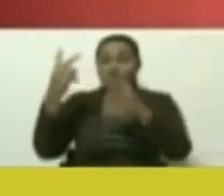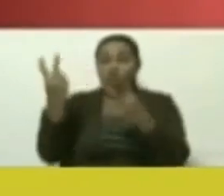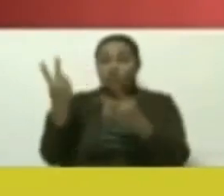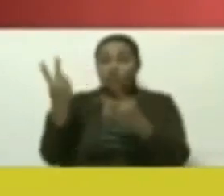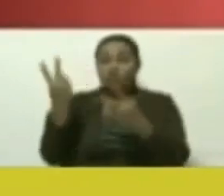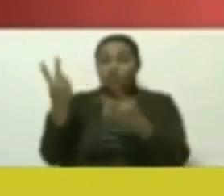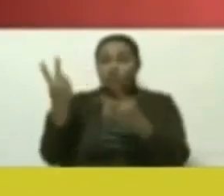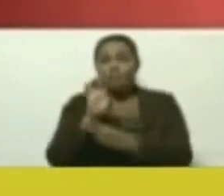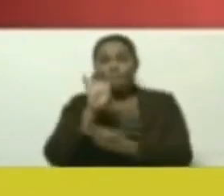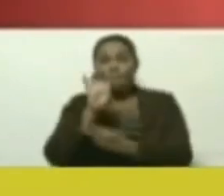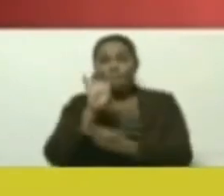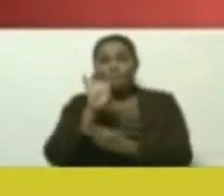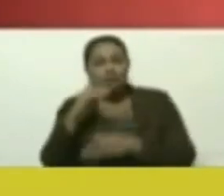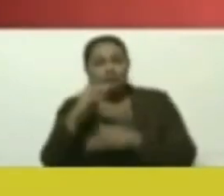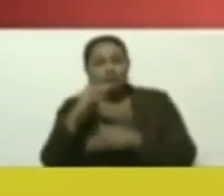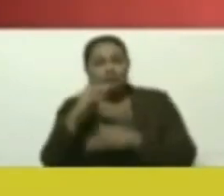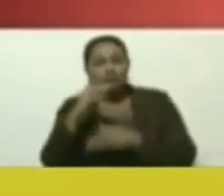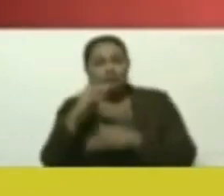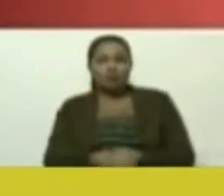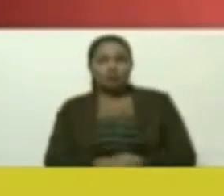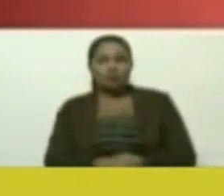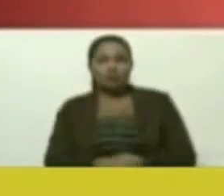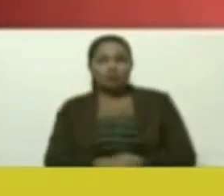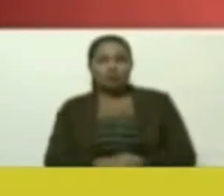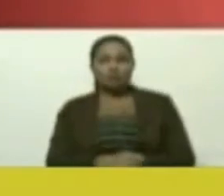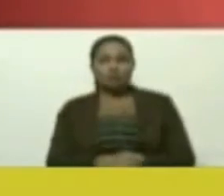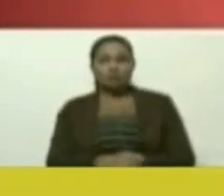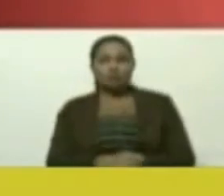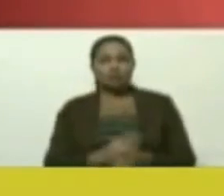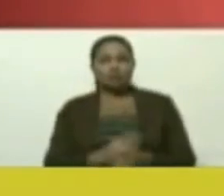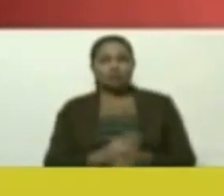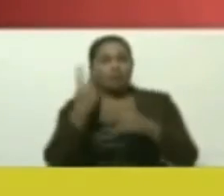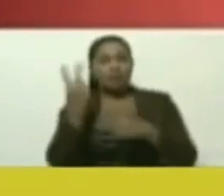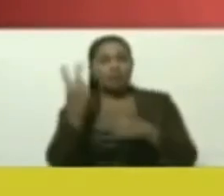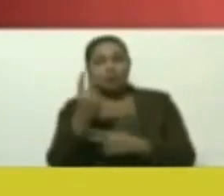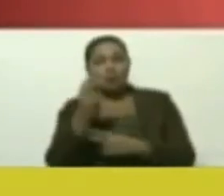Finland. They came here.